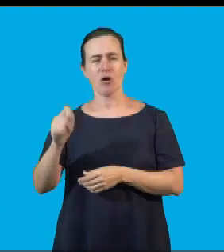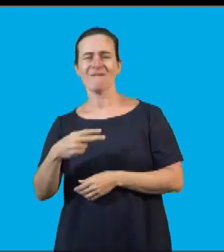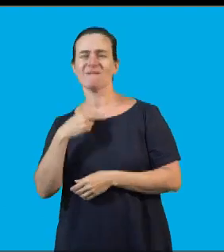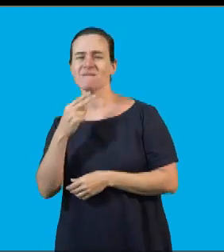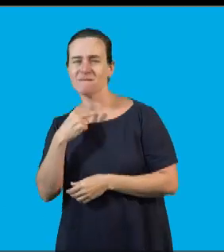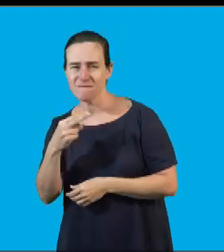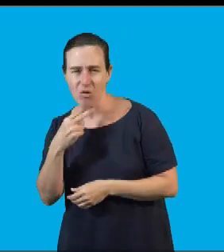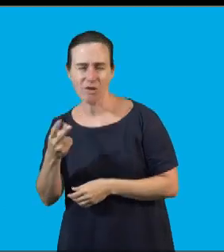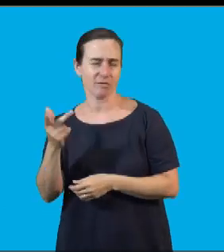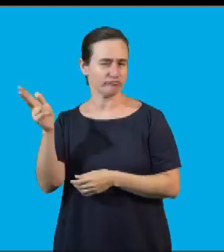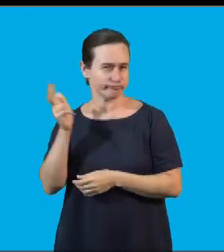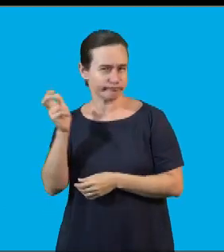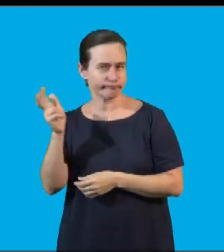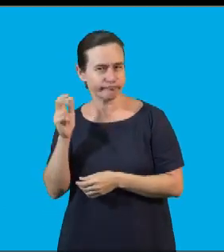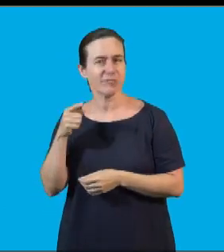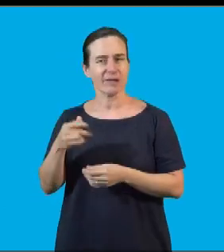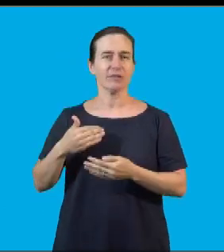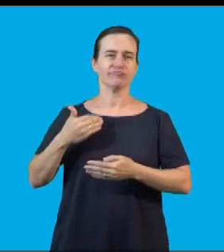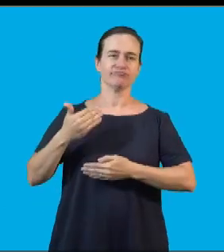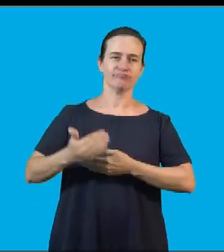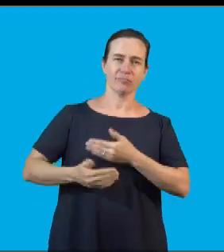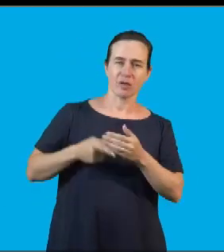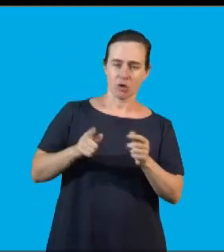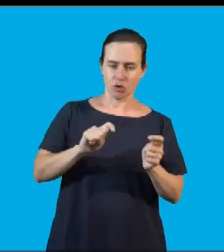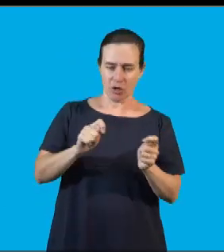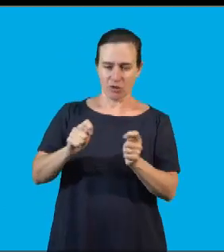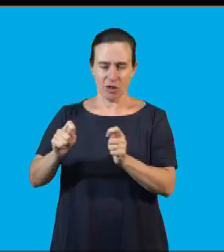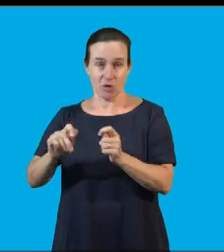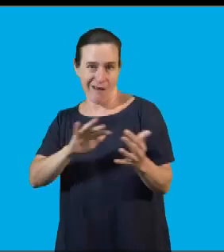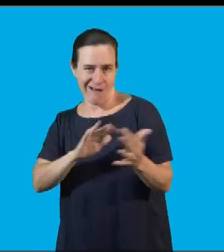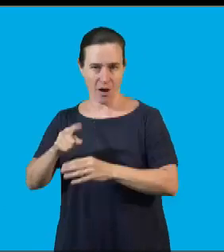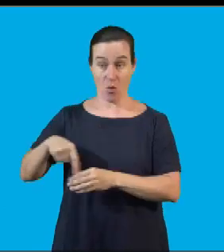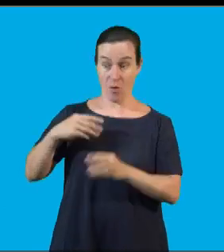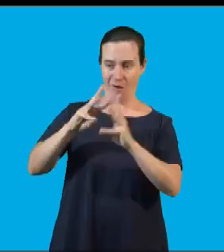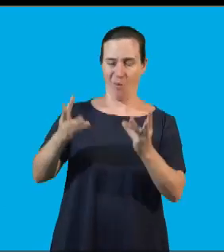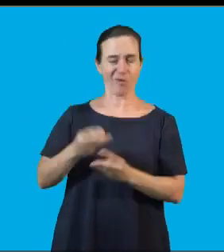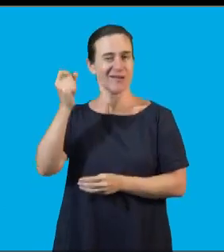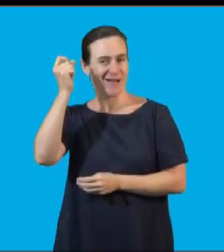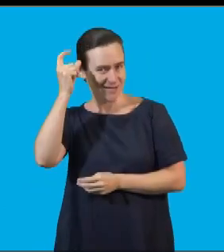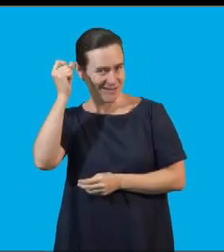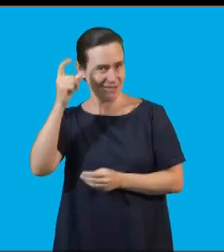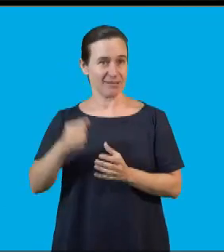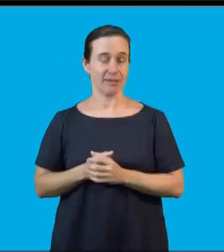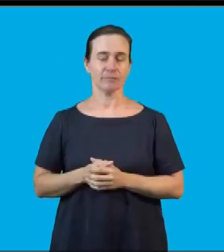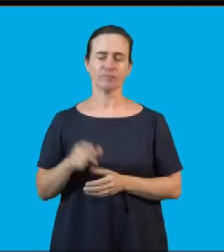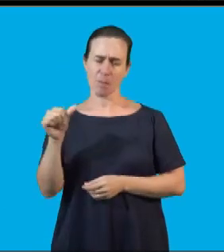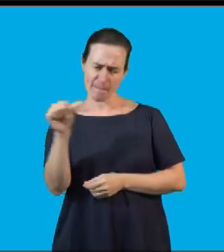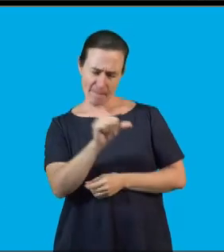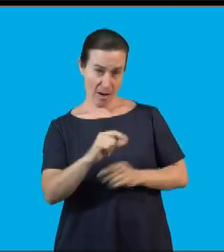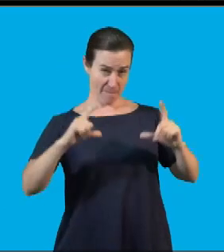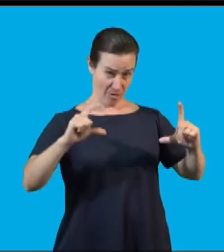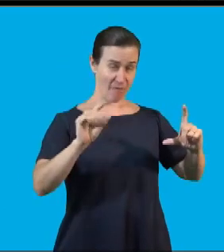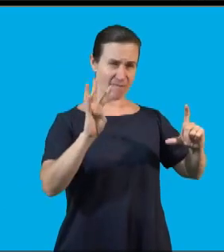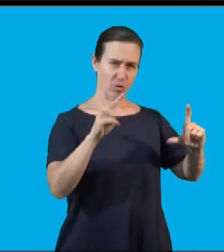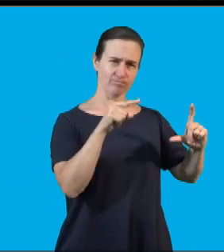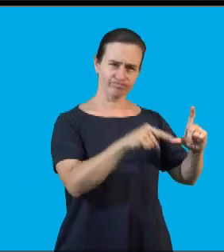a steady generational shift in the way we understand the world. Now let's take a look at